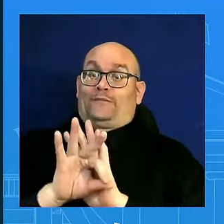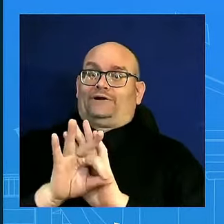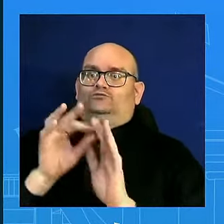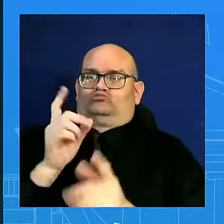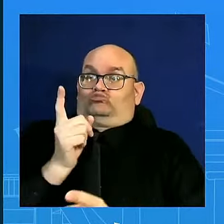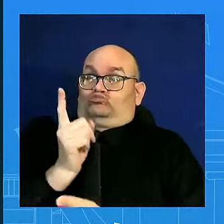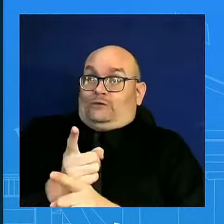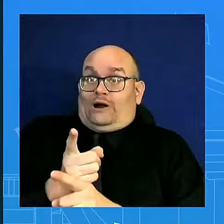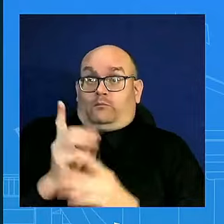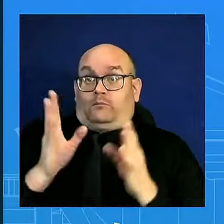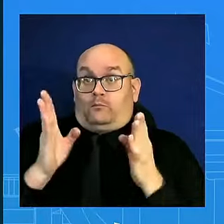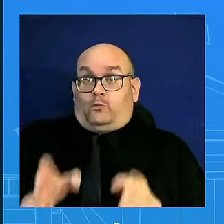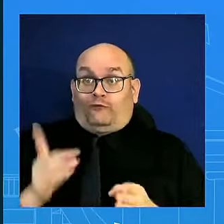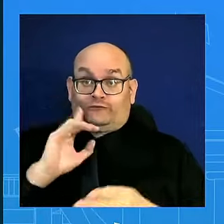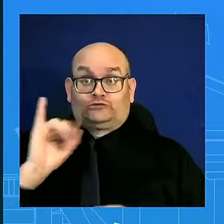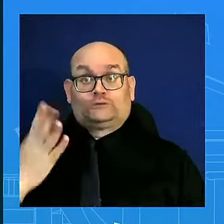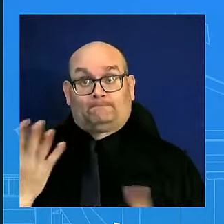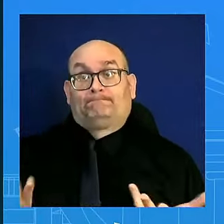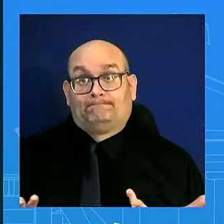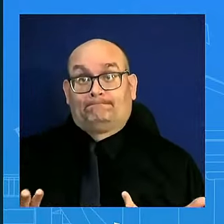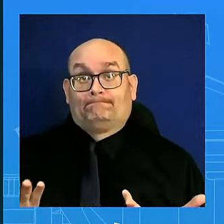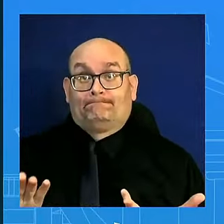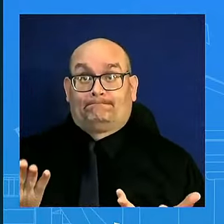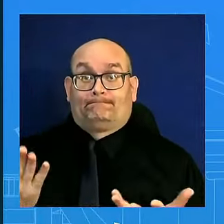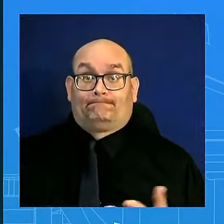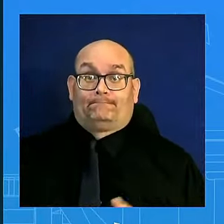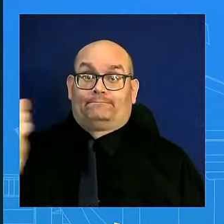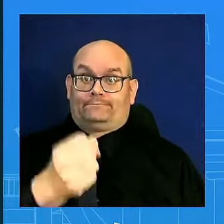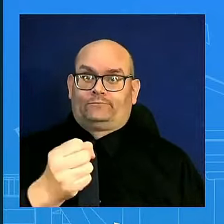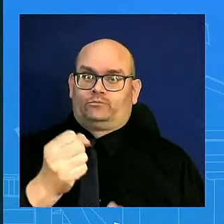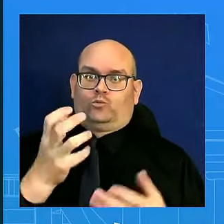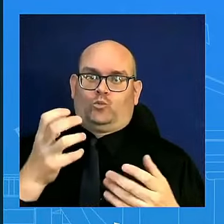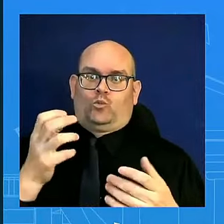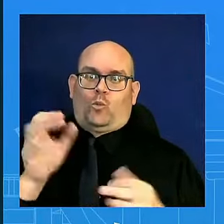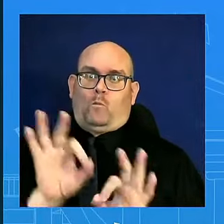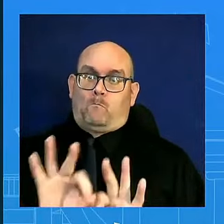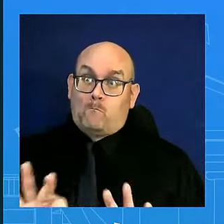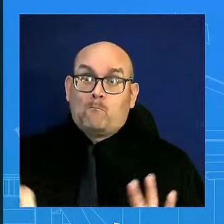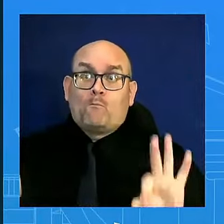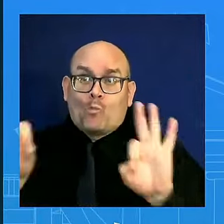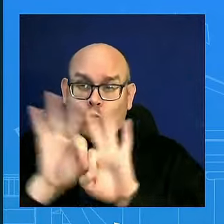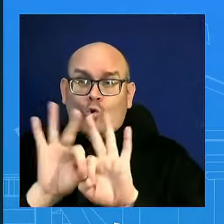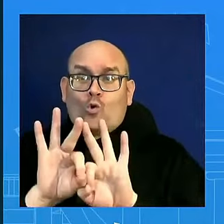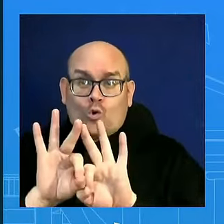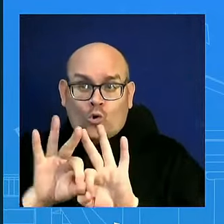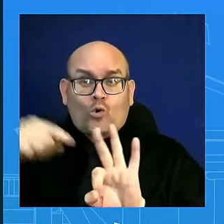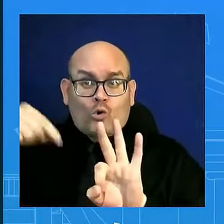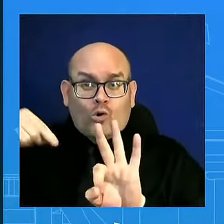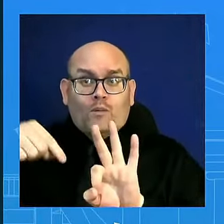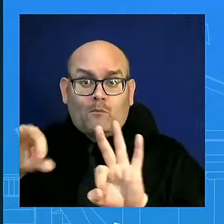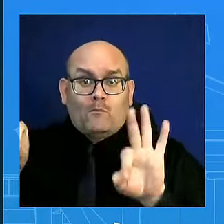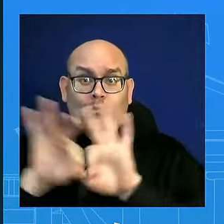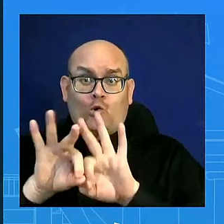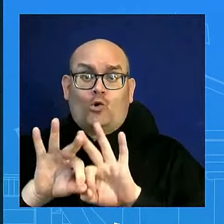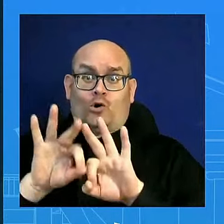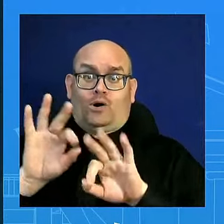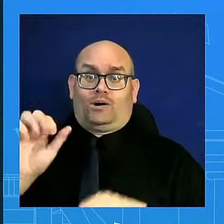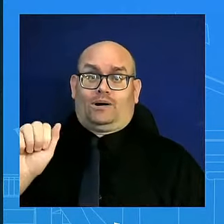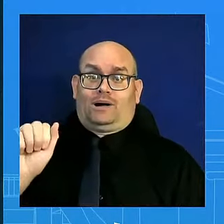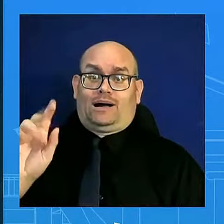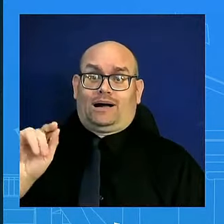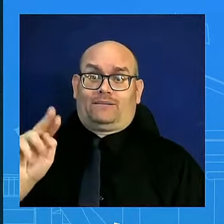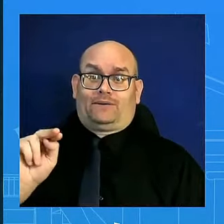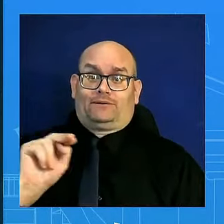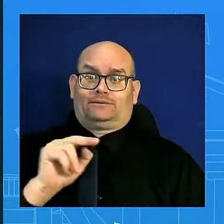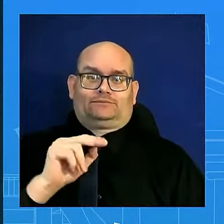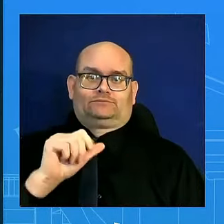when it comes to appointing people for important positions here in this administration. I don't have a timeline, an update for you at this